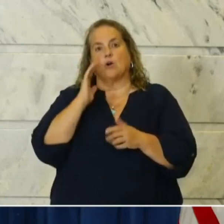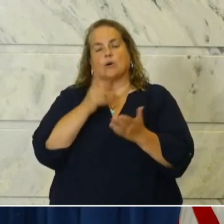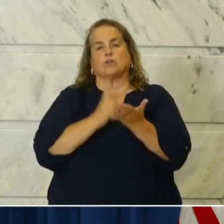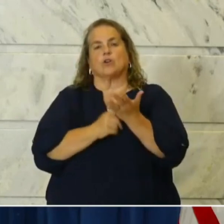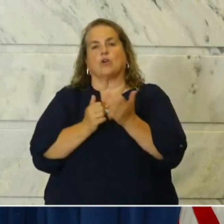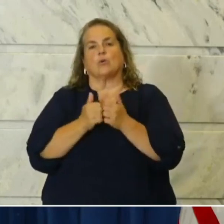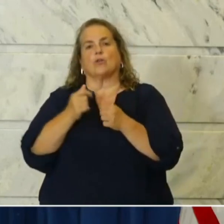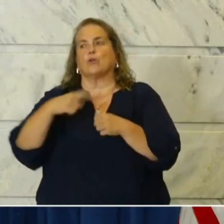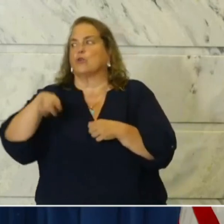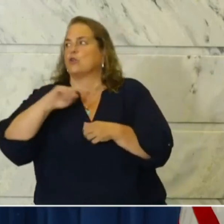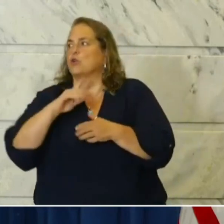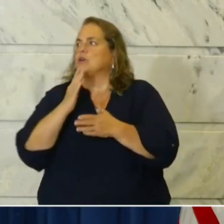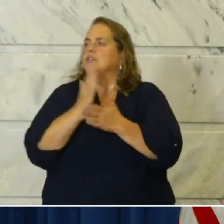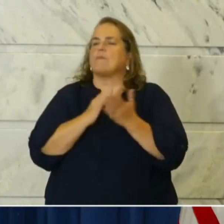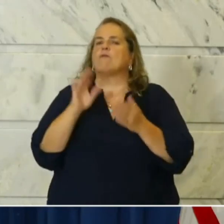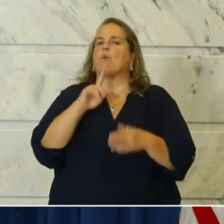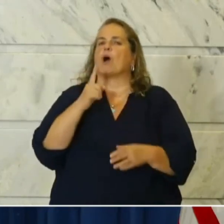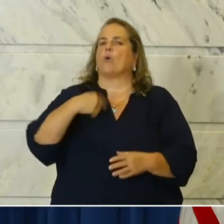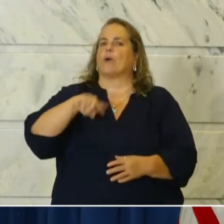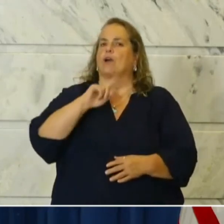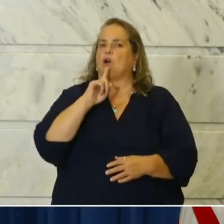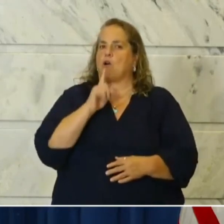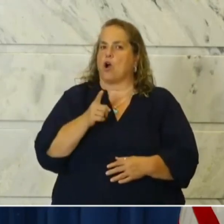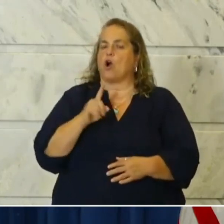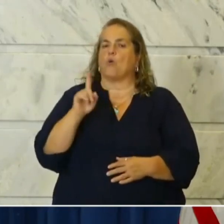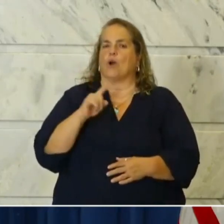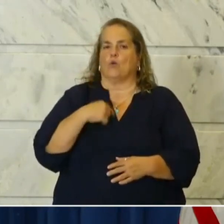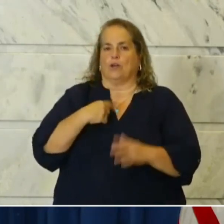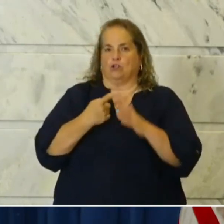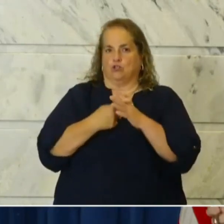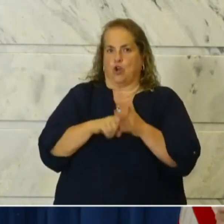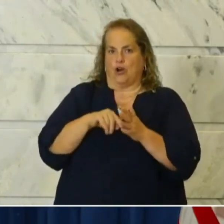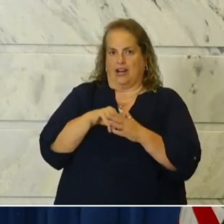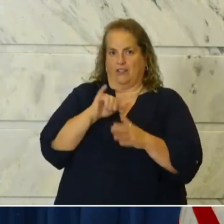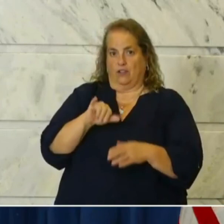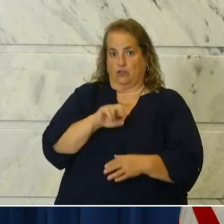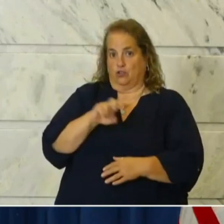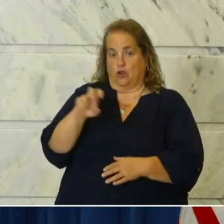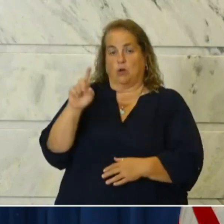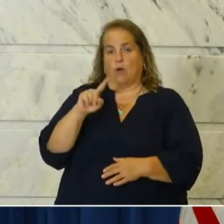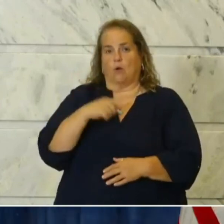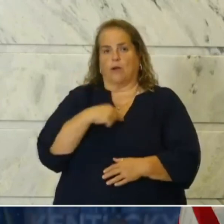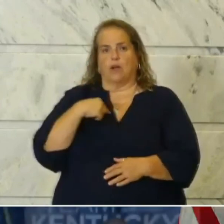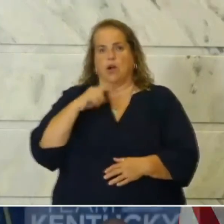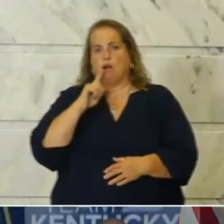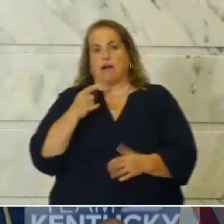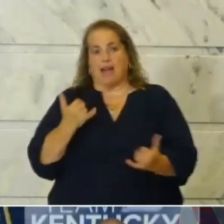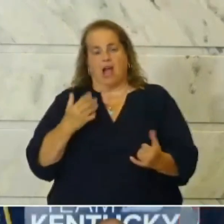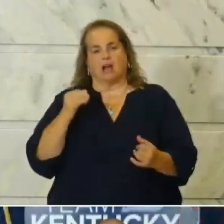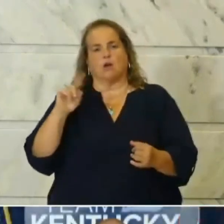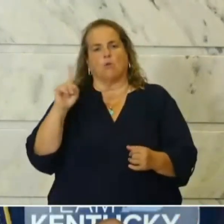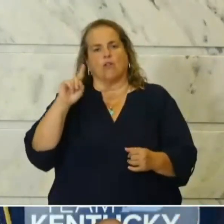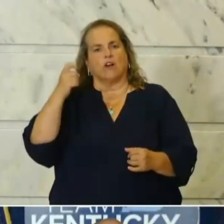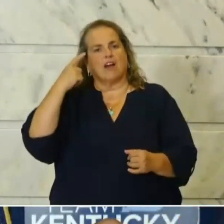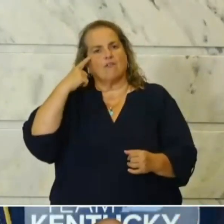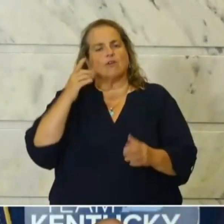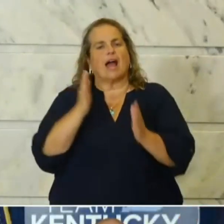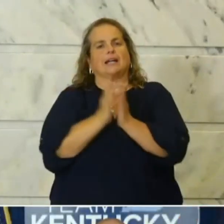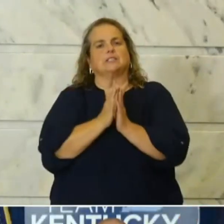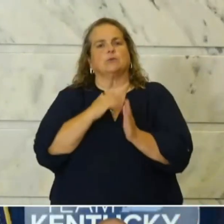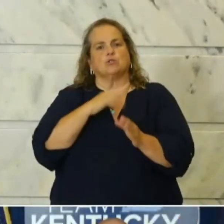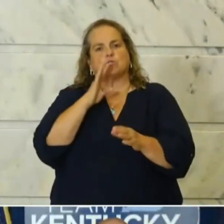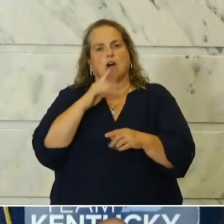you sort of where we are, where we started in this journey and where we are now, and bring it up to what the governor asked me to talk about, which